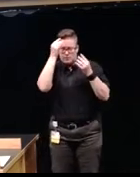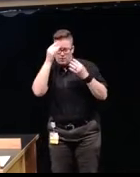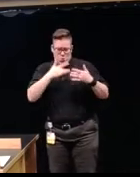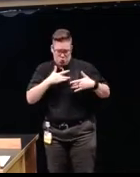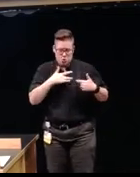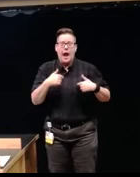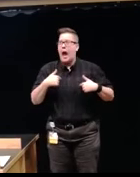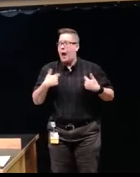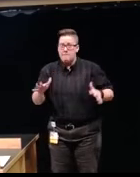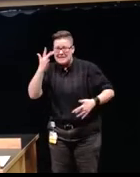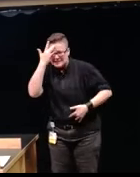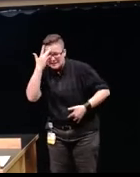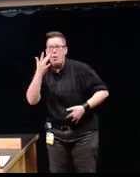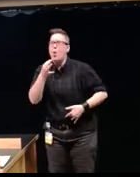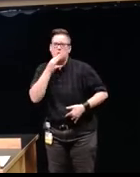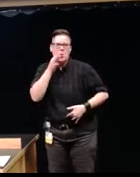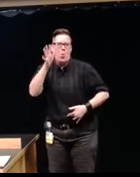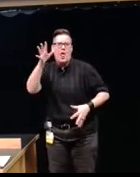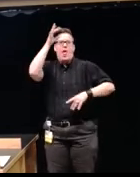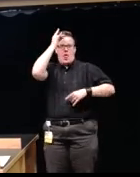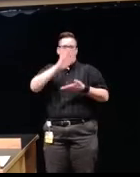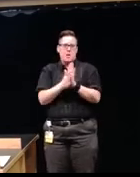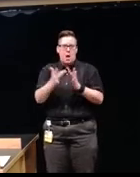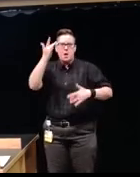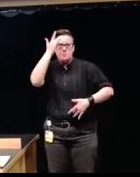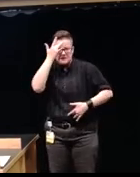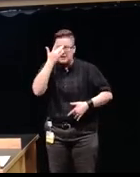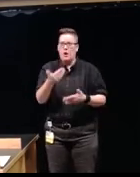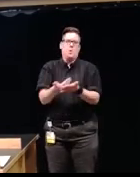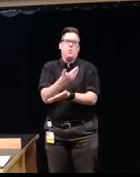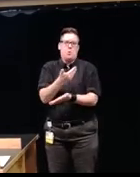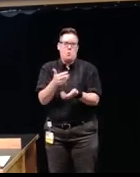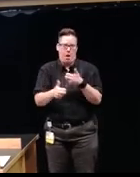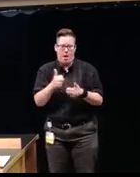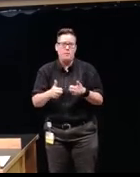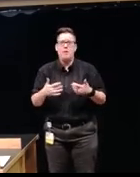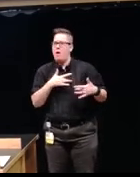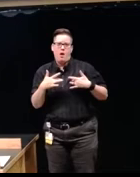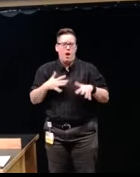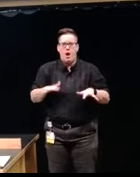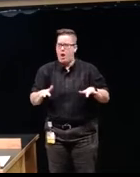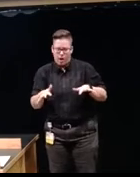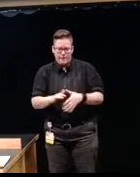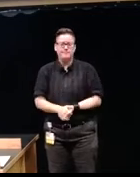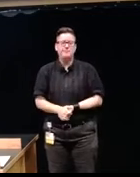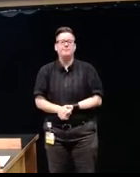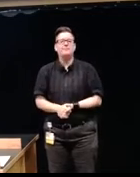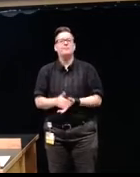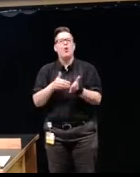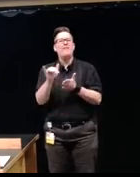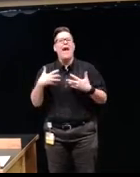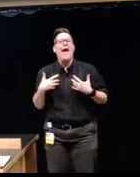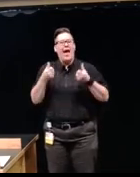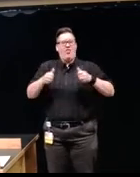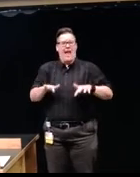individual has or is about to acquire a new medical condition. Oftentimes, the health anxiety